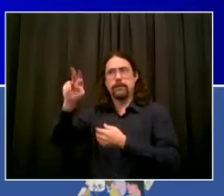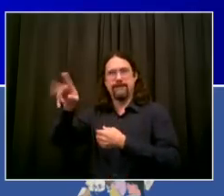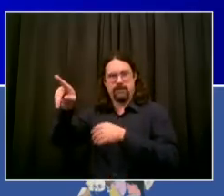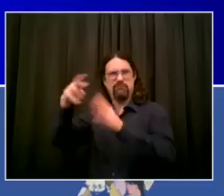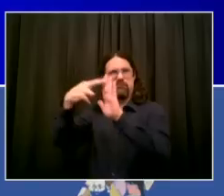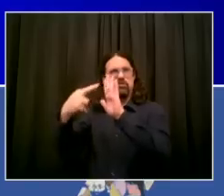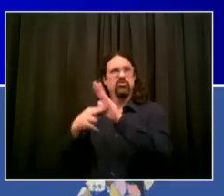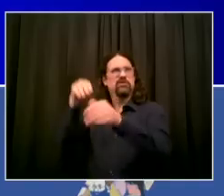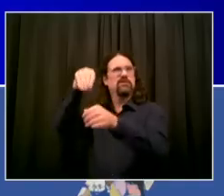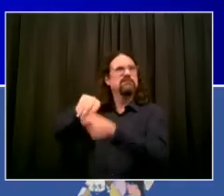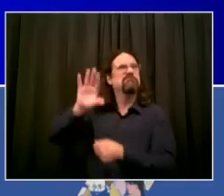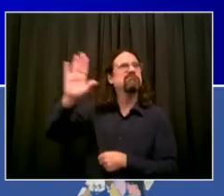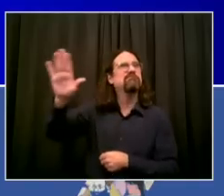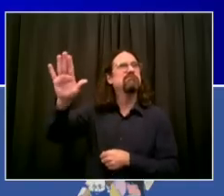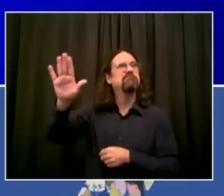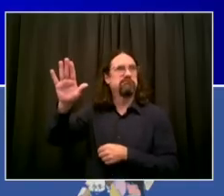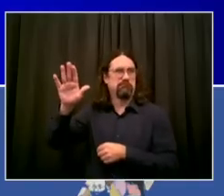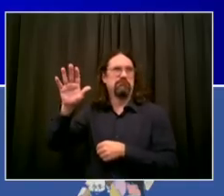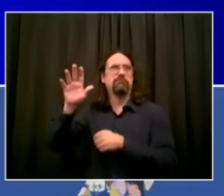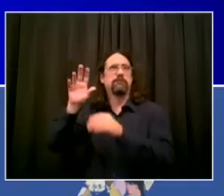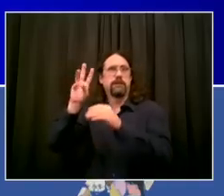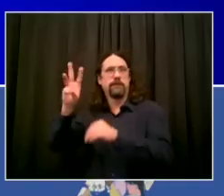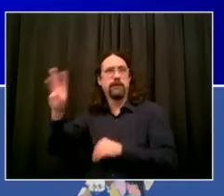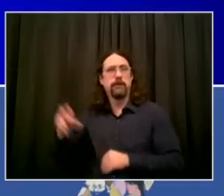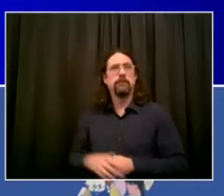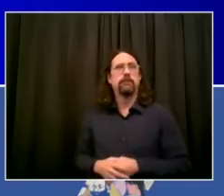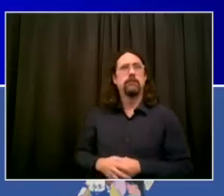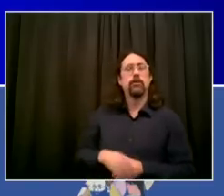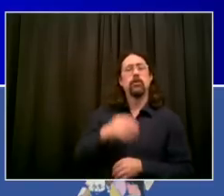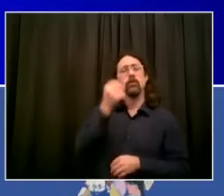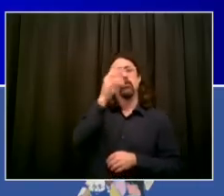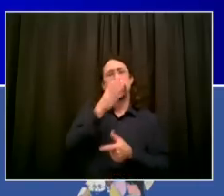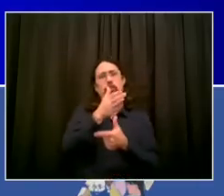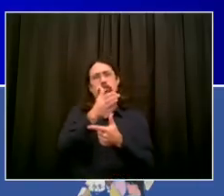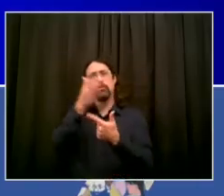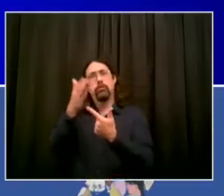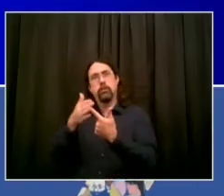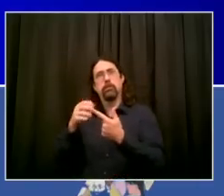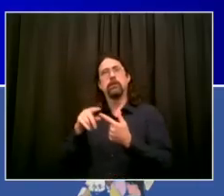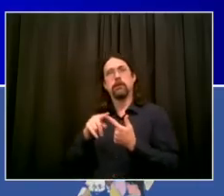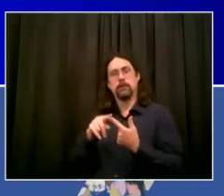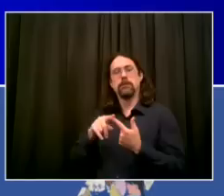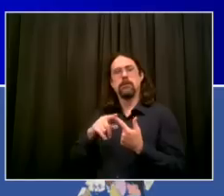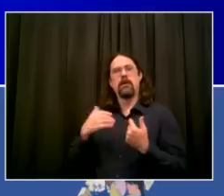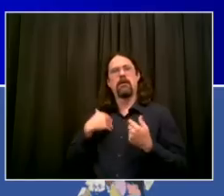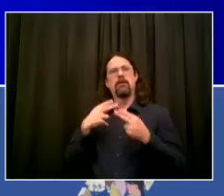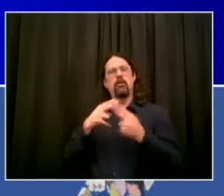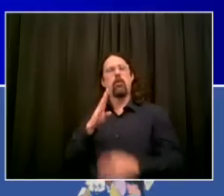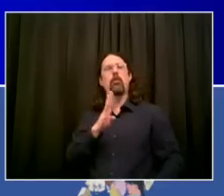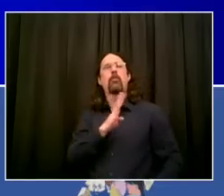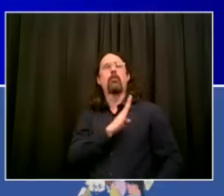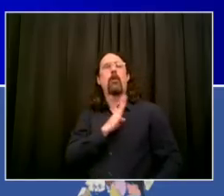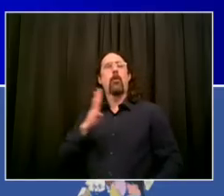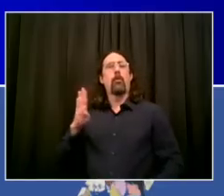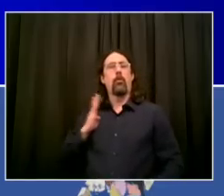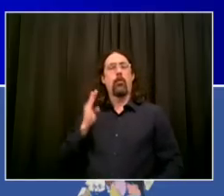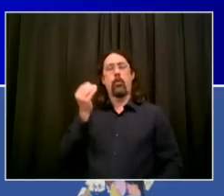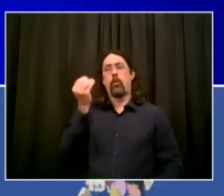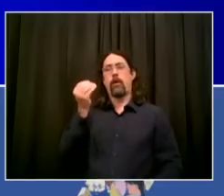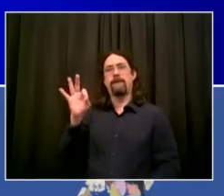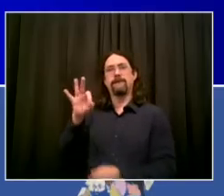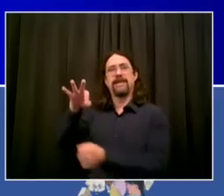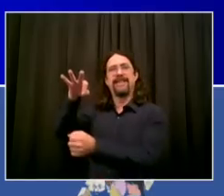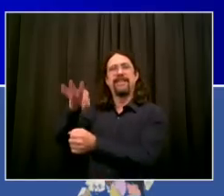office or any city agency with voter registration forms. So the bottom line is literally the most important election